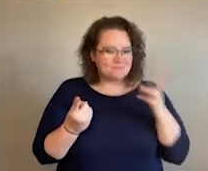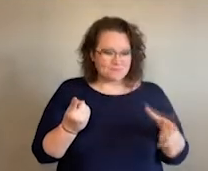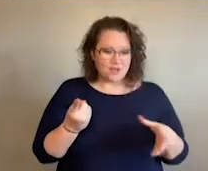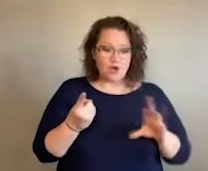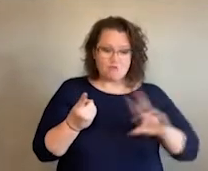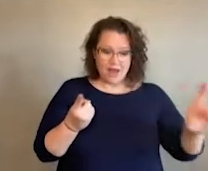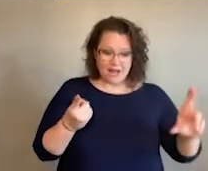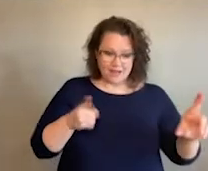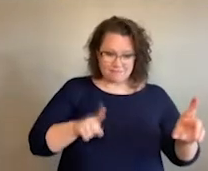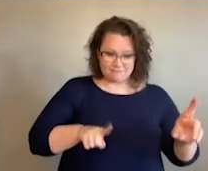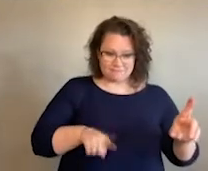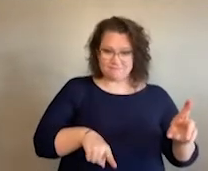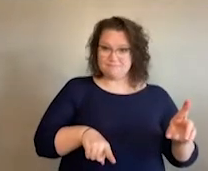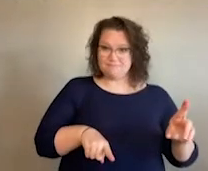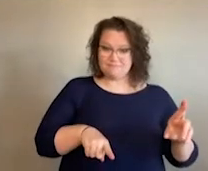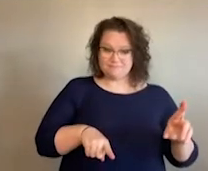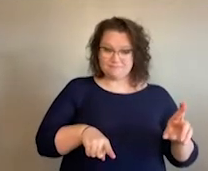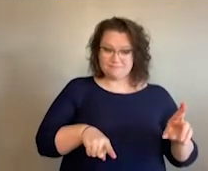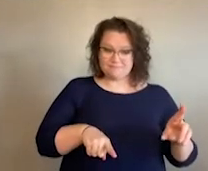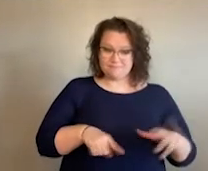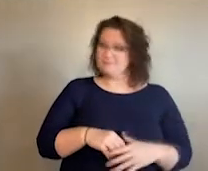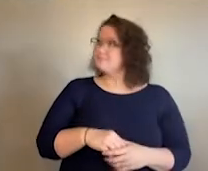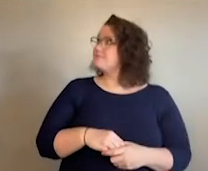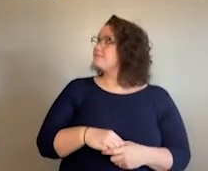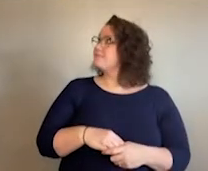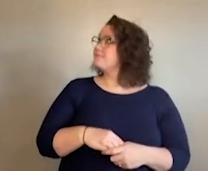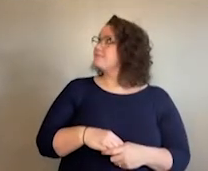Ready, set, put it in the water.